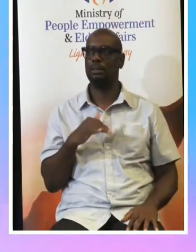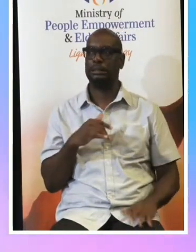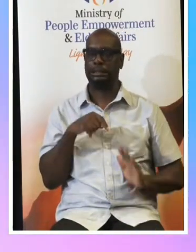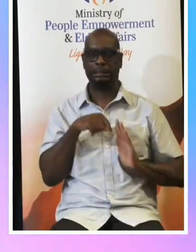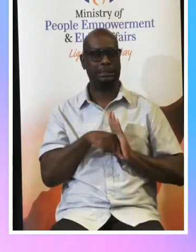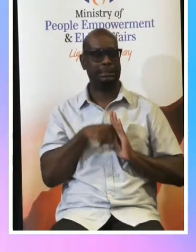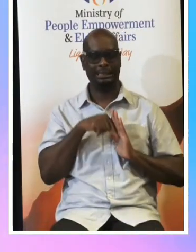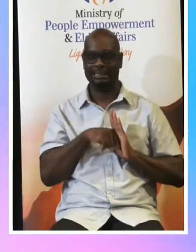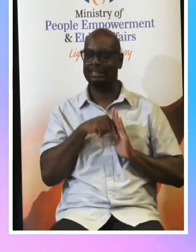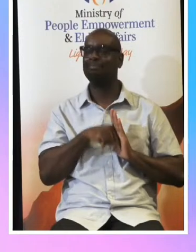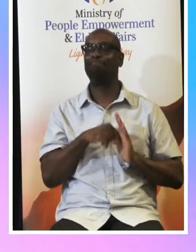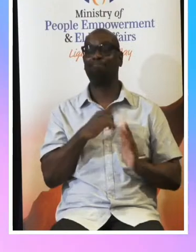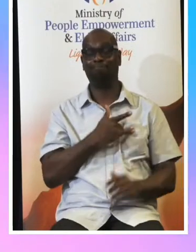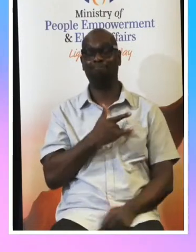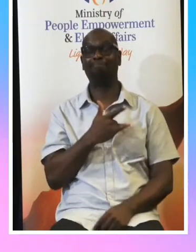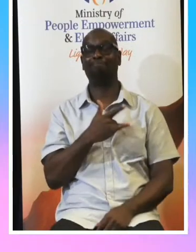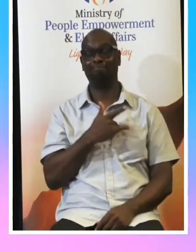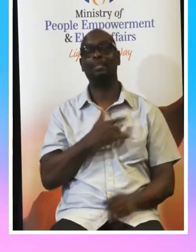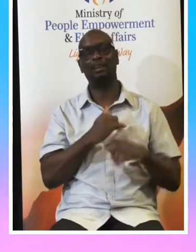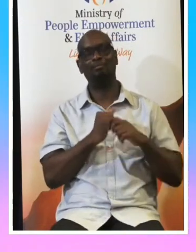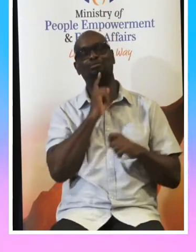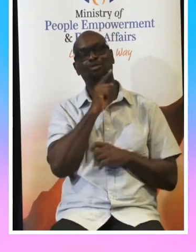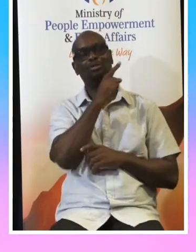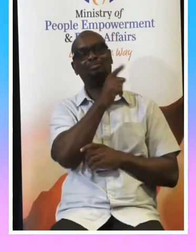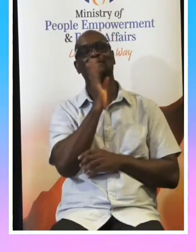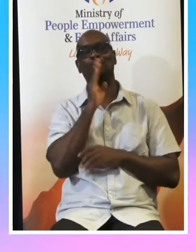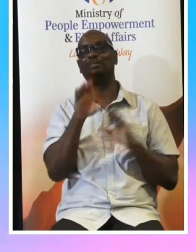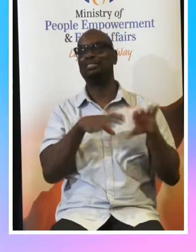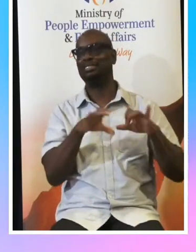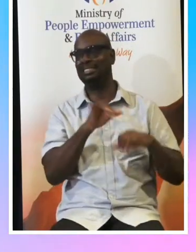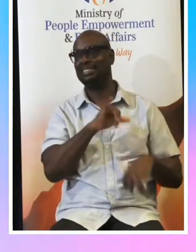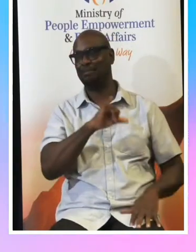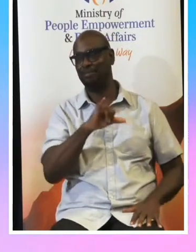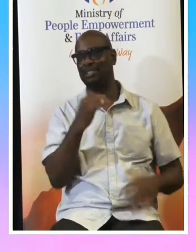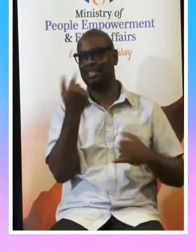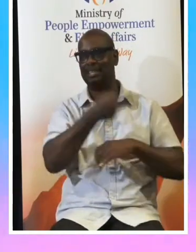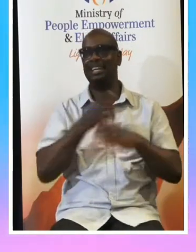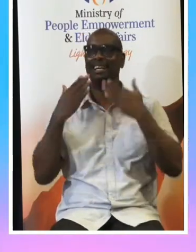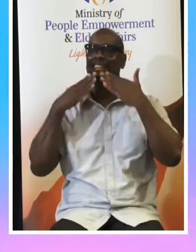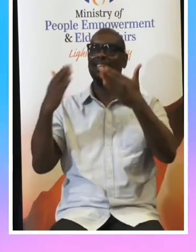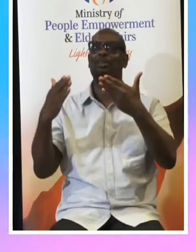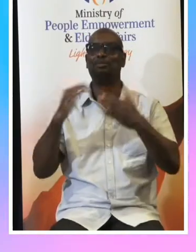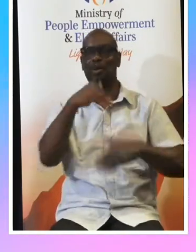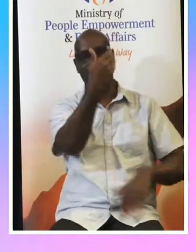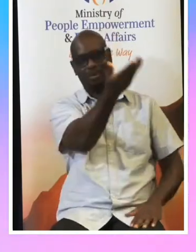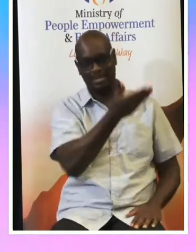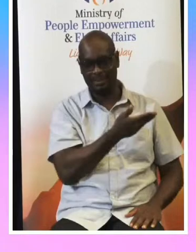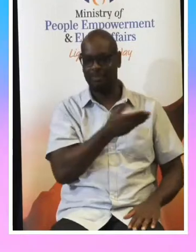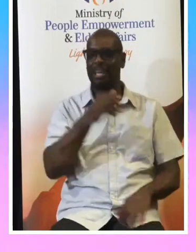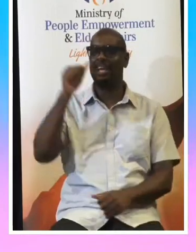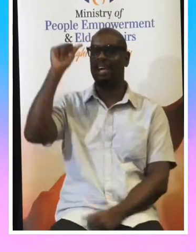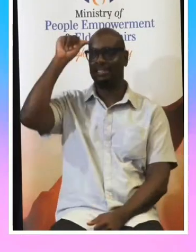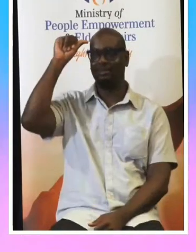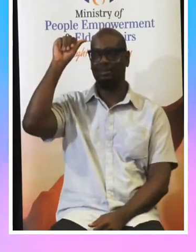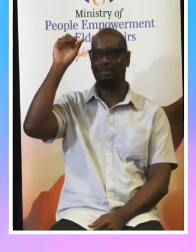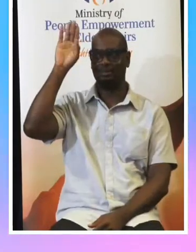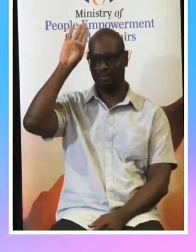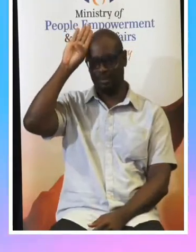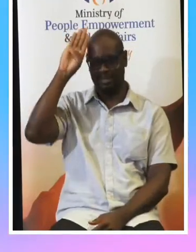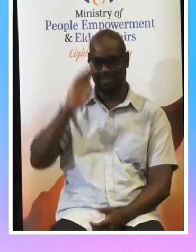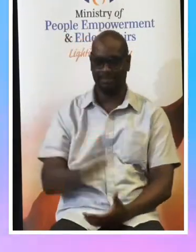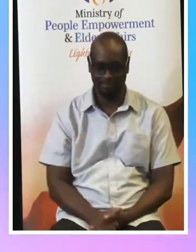that Andre Lee will do the same this evening. Thank you, Andre Lee.